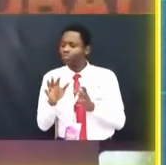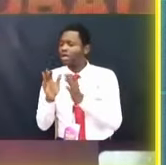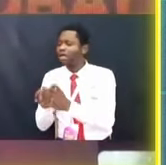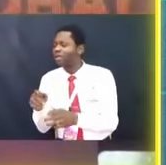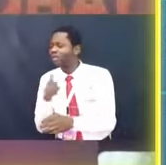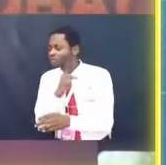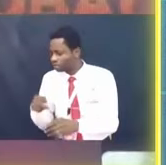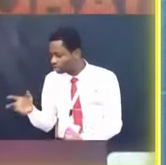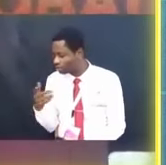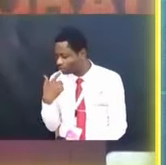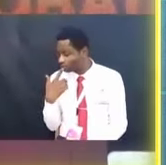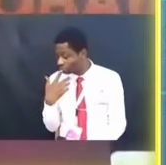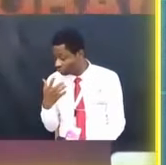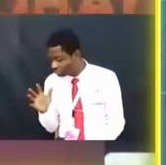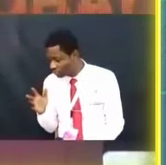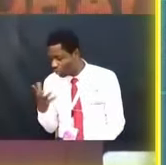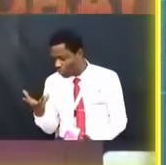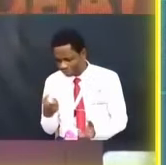sleep?